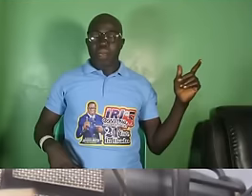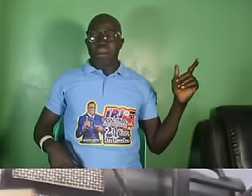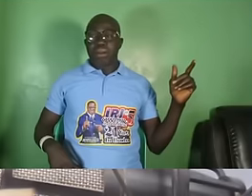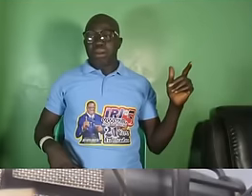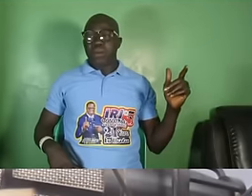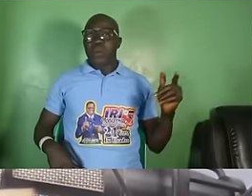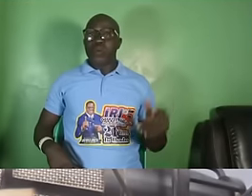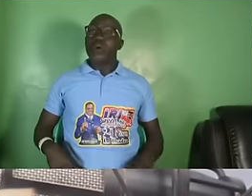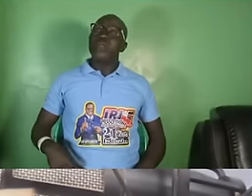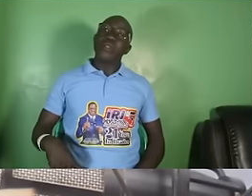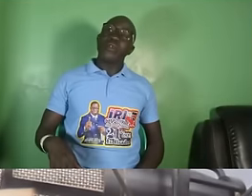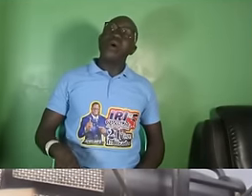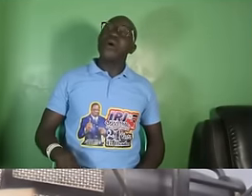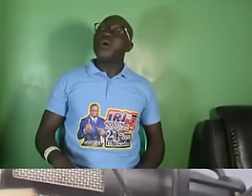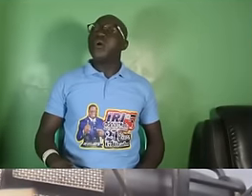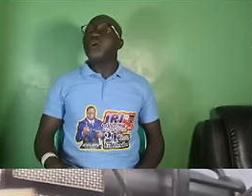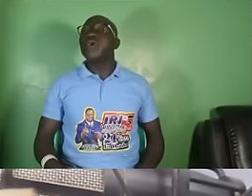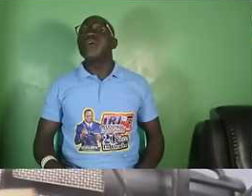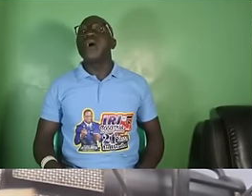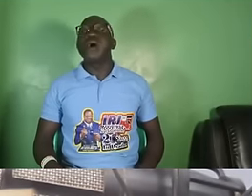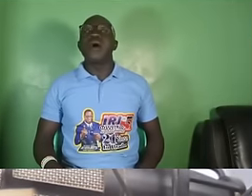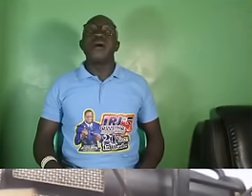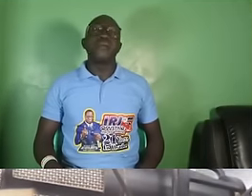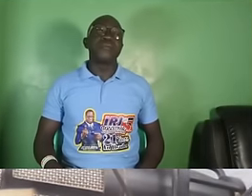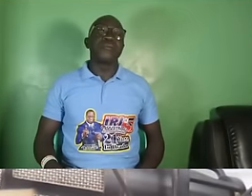Amen. Amen. Amen. Amen. Amen. Amen. Amen.